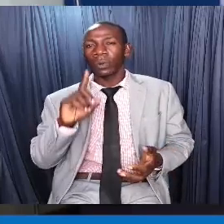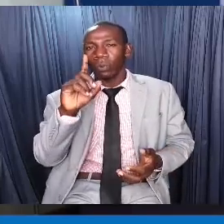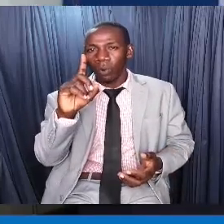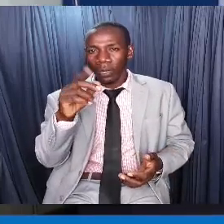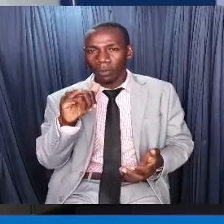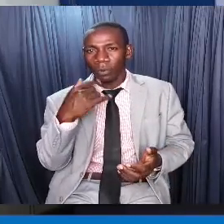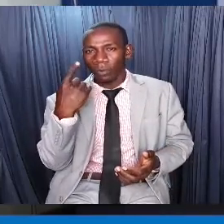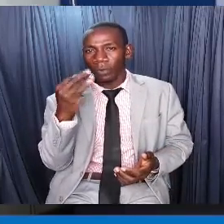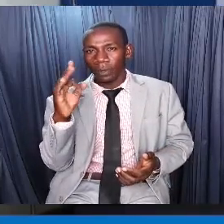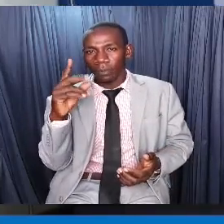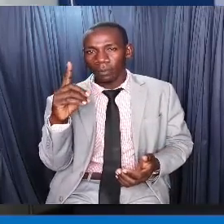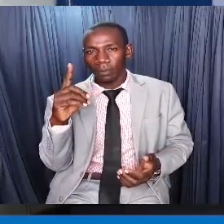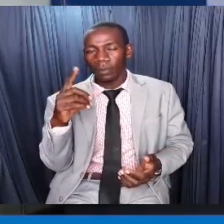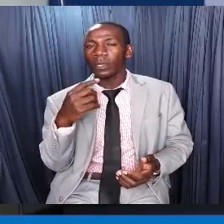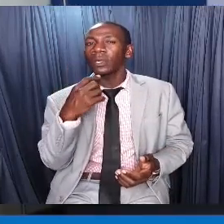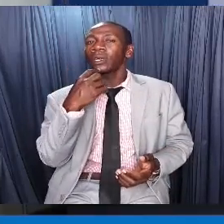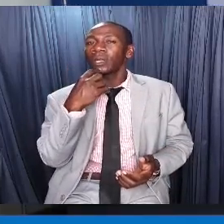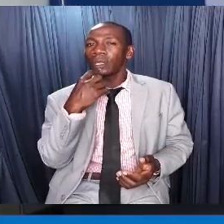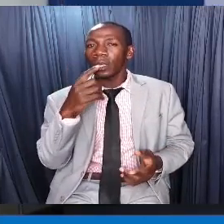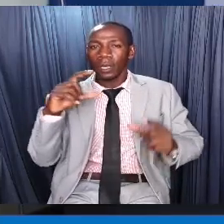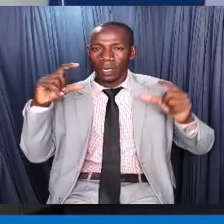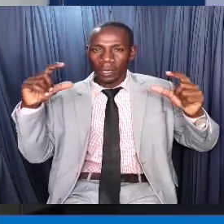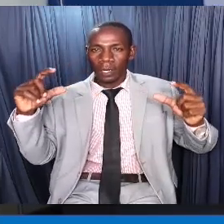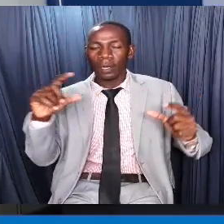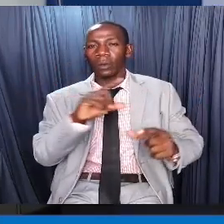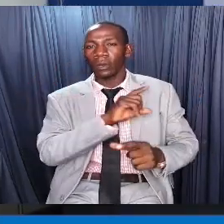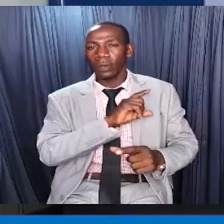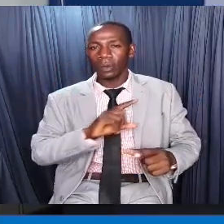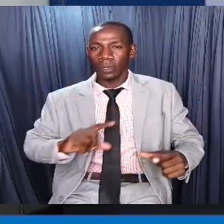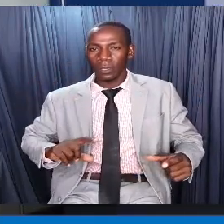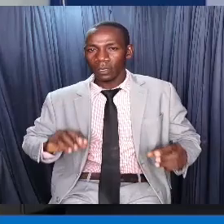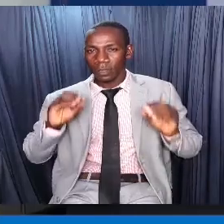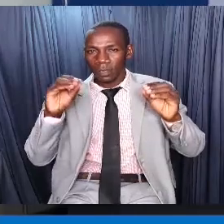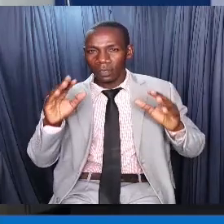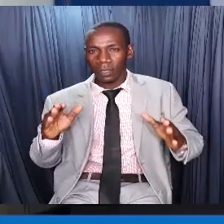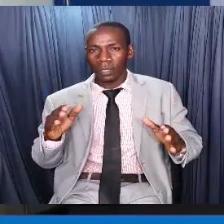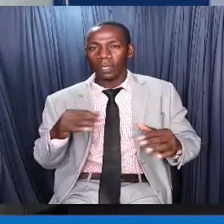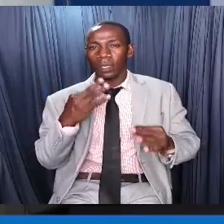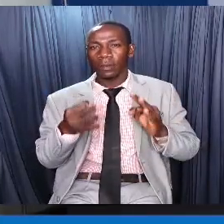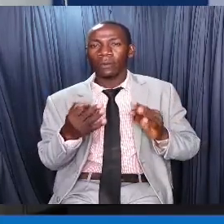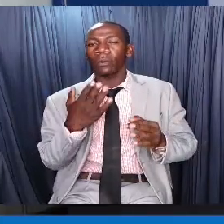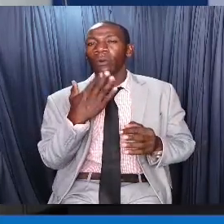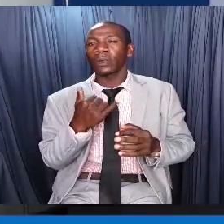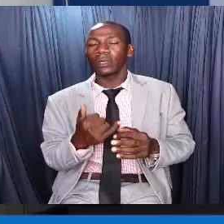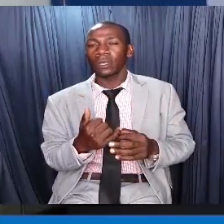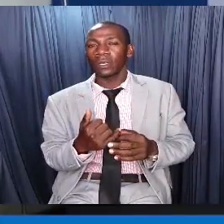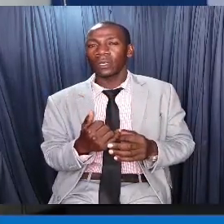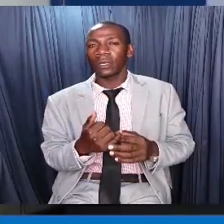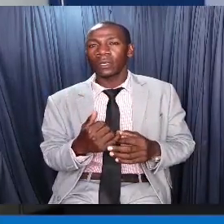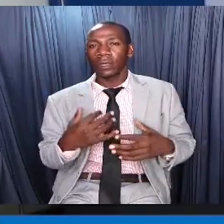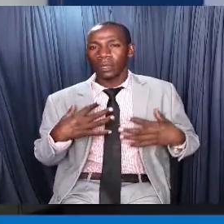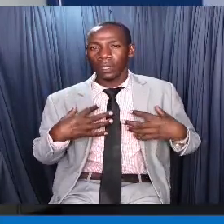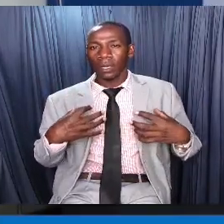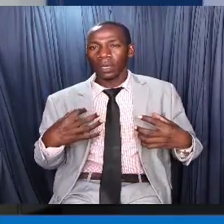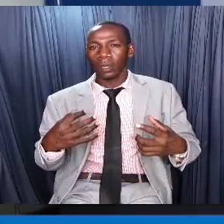yule. One of them. Alimwambia eh bwana mkubwa. Told him, Master. Ukitaka. If thou wilt. Waweza kunitakasa.